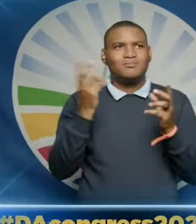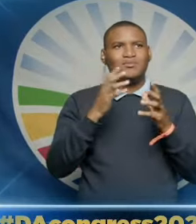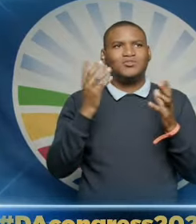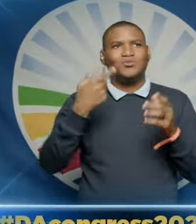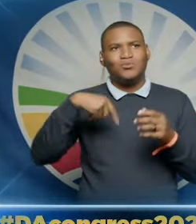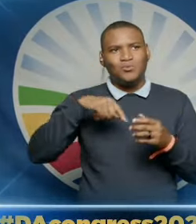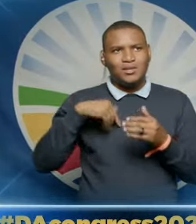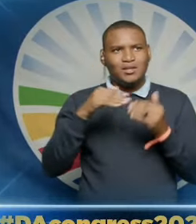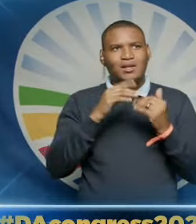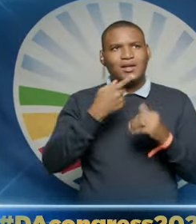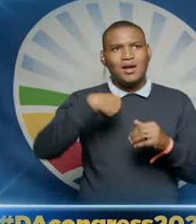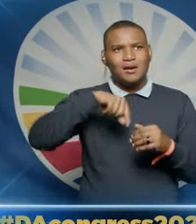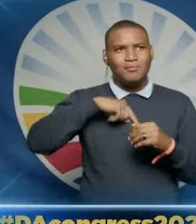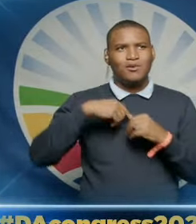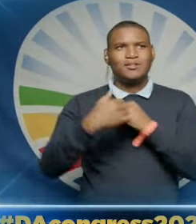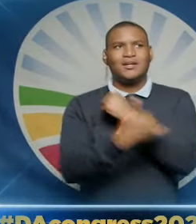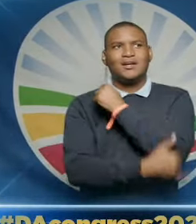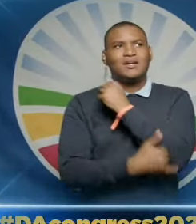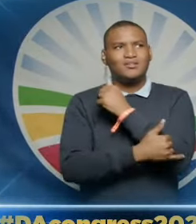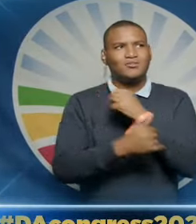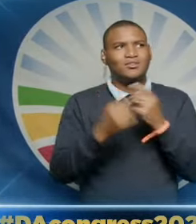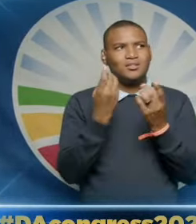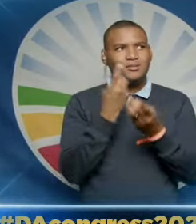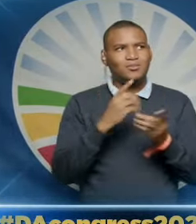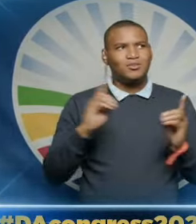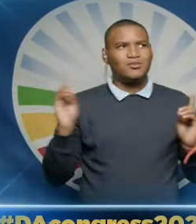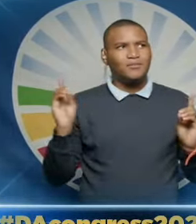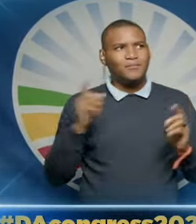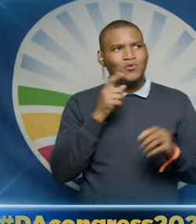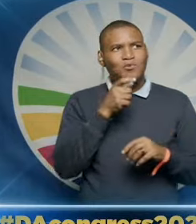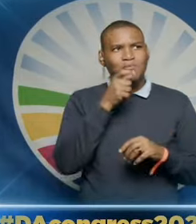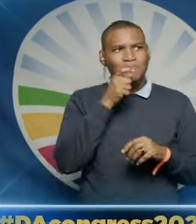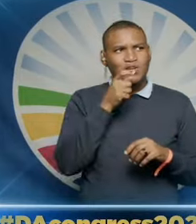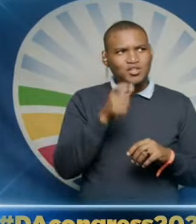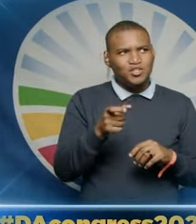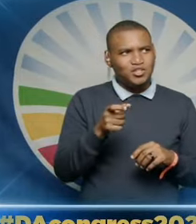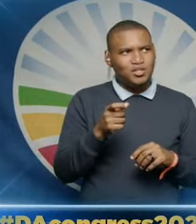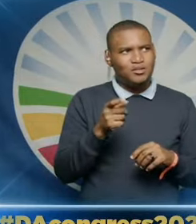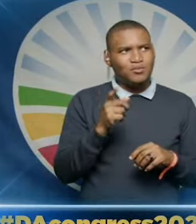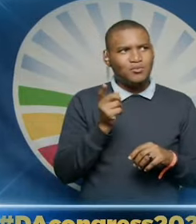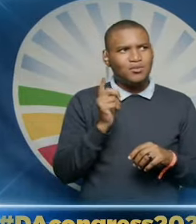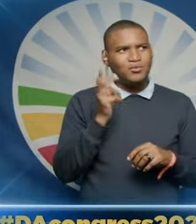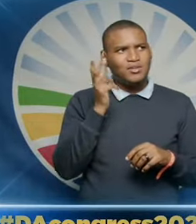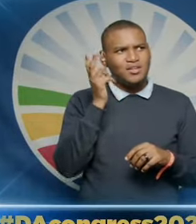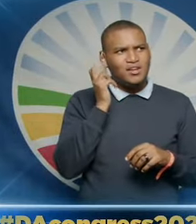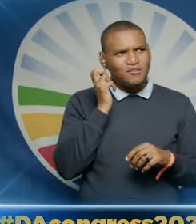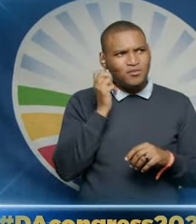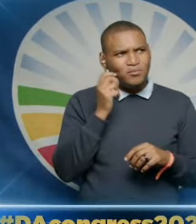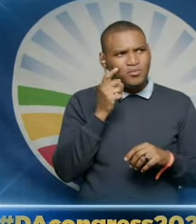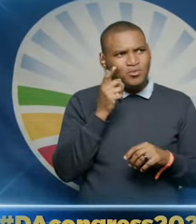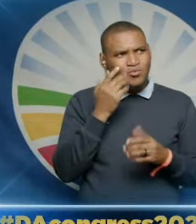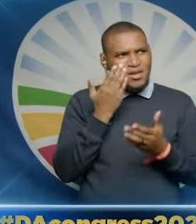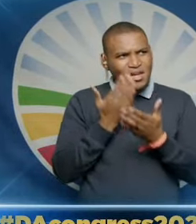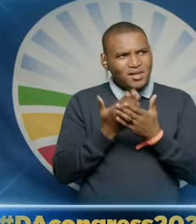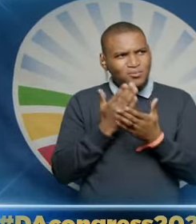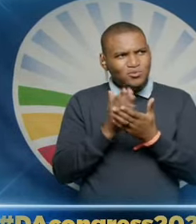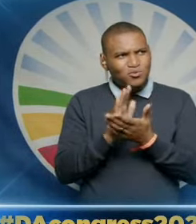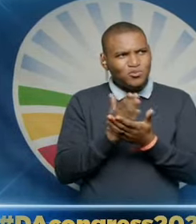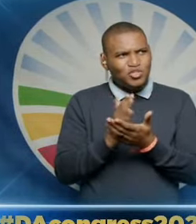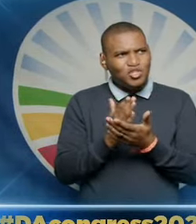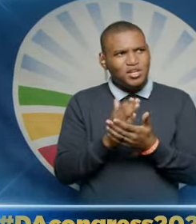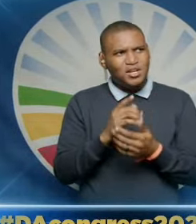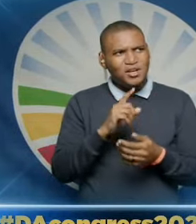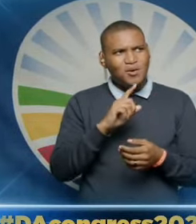care about our country's democracy. Saviwe, you mentioned we are going to hear from the hopefuls. Are you able to share